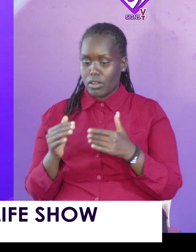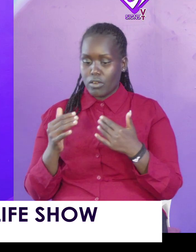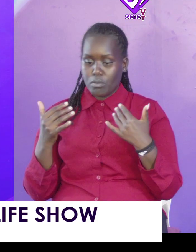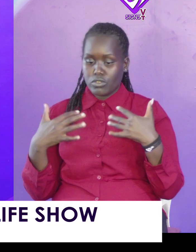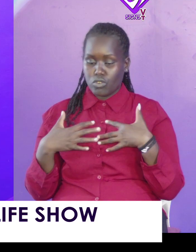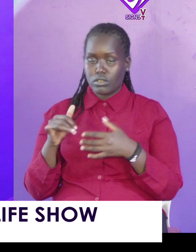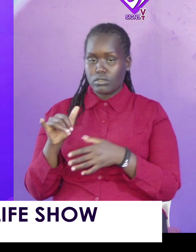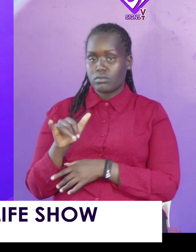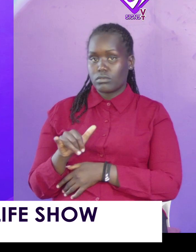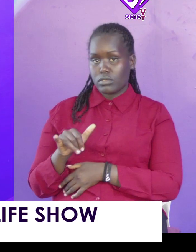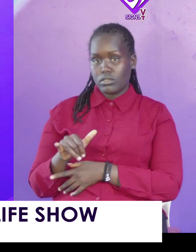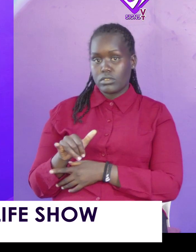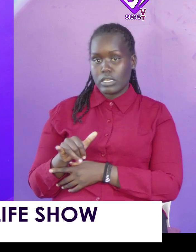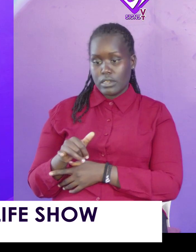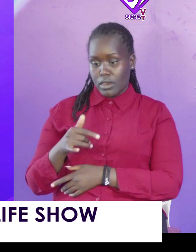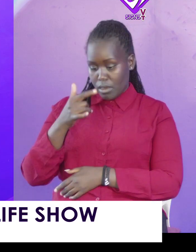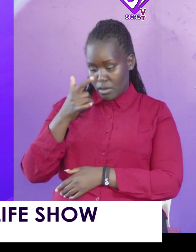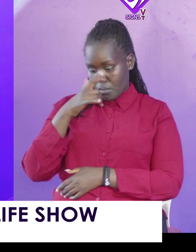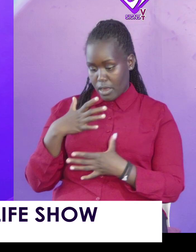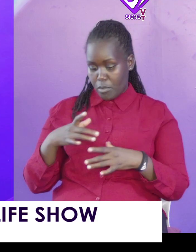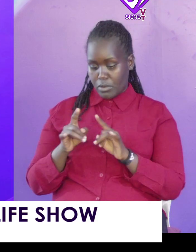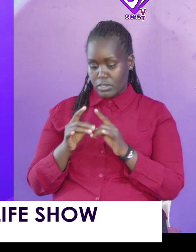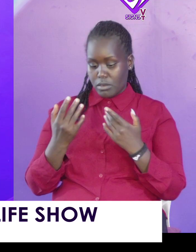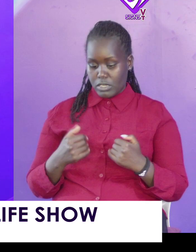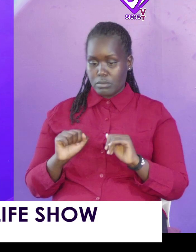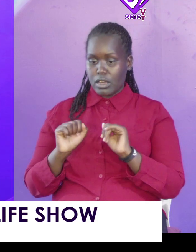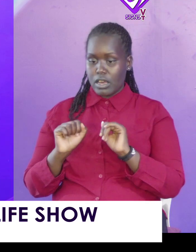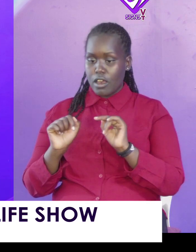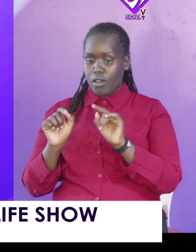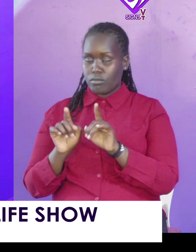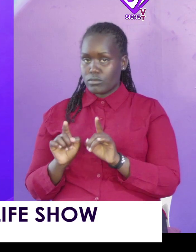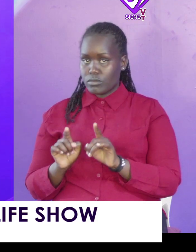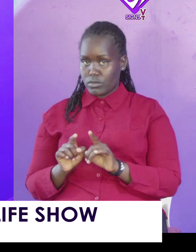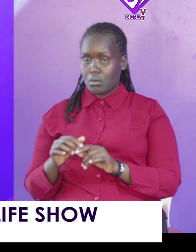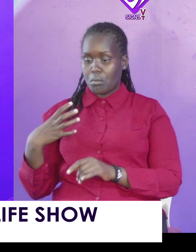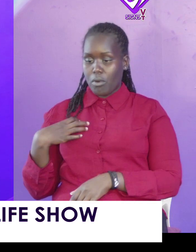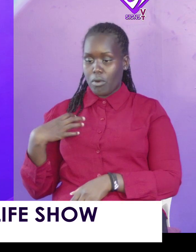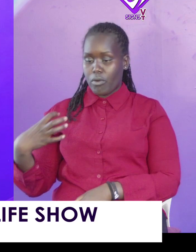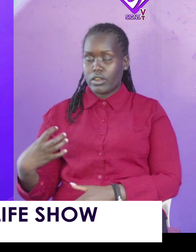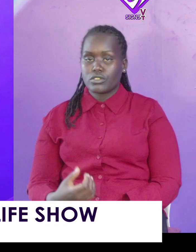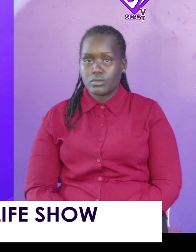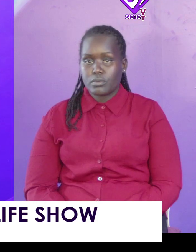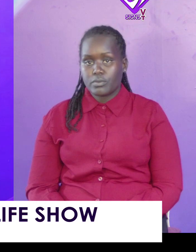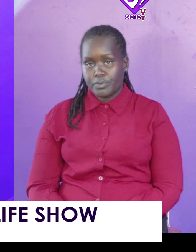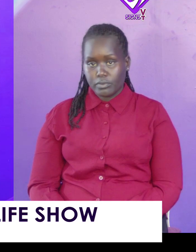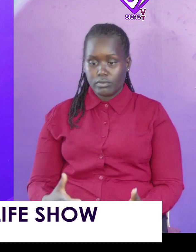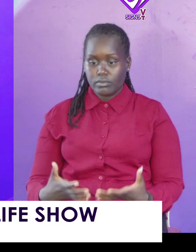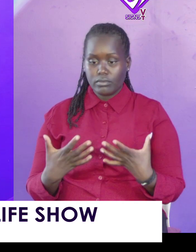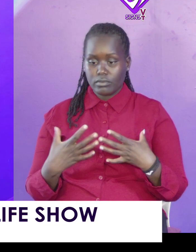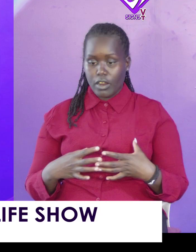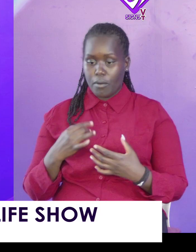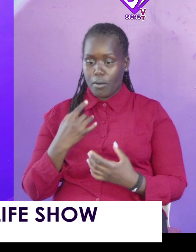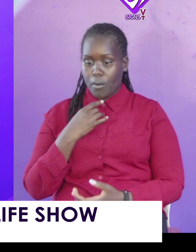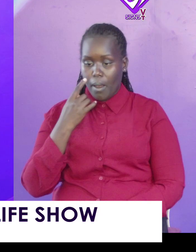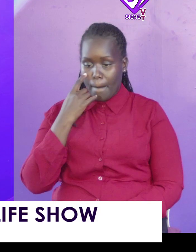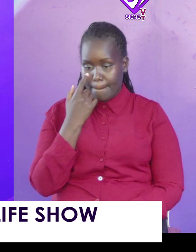that blind people like me are also rich. We are very rich. And people who have sight are also